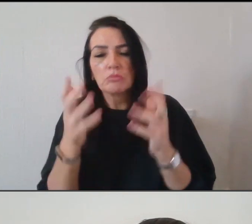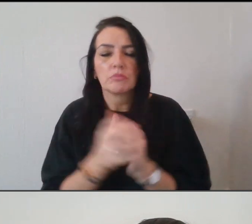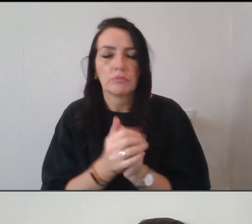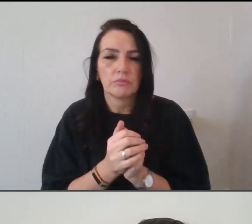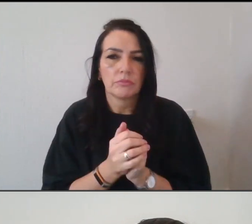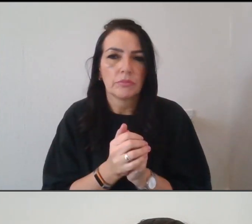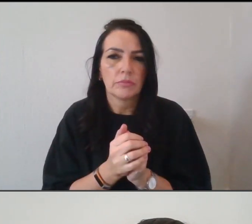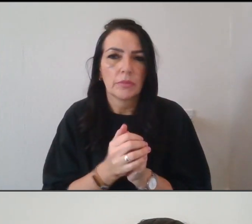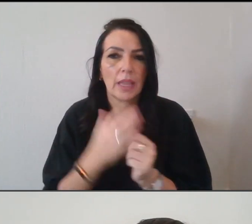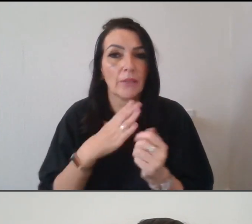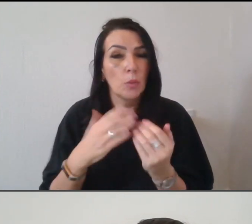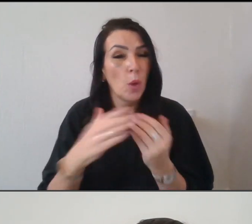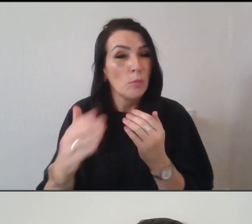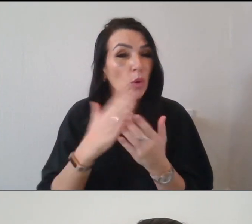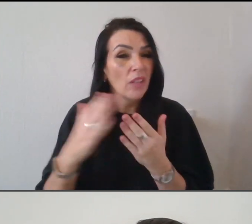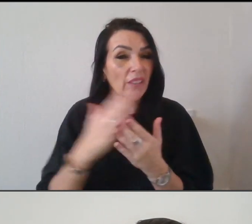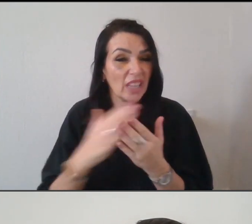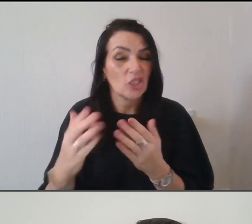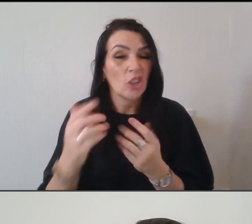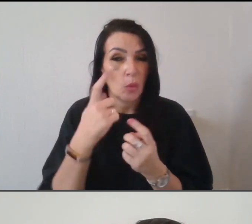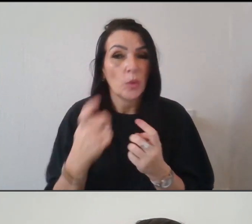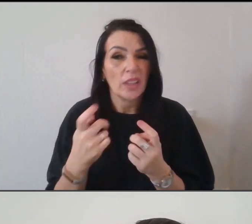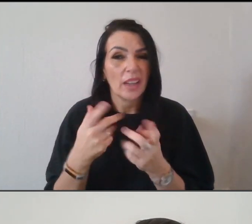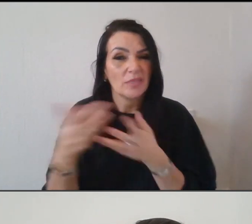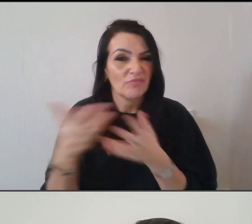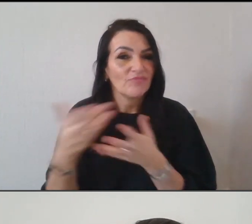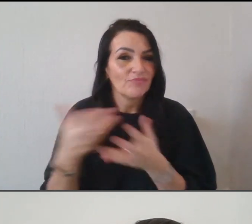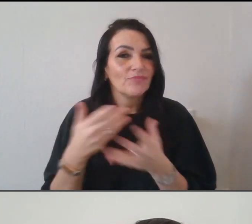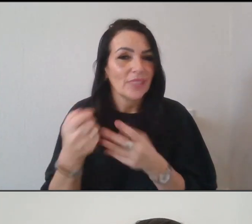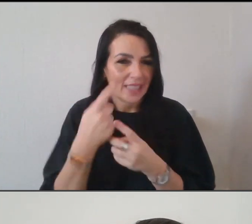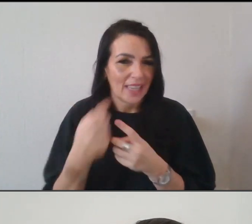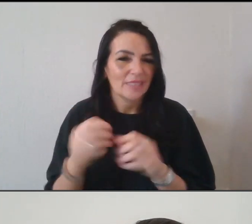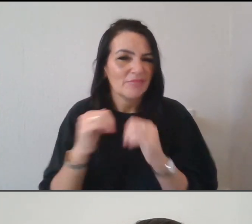like further clarification on that, we can continue the conversation offline.